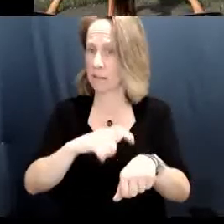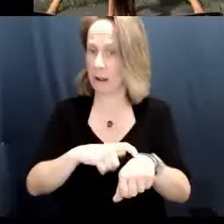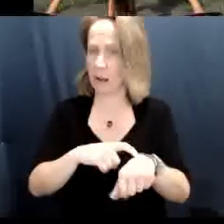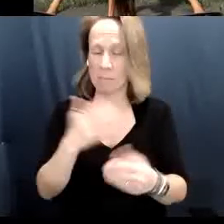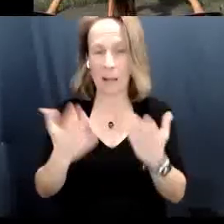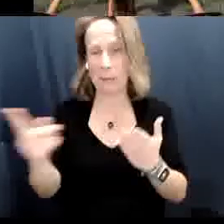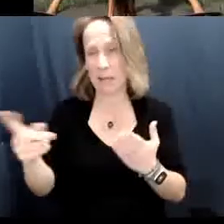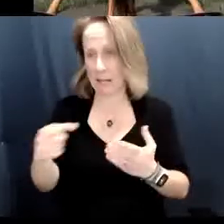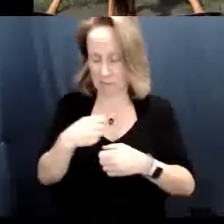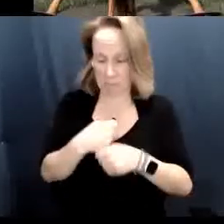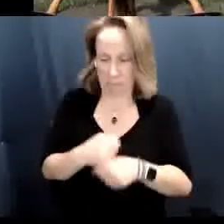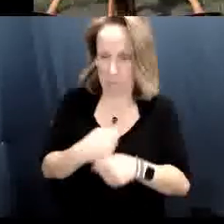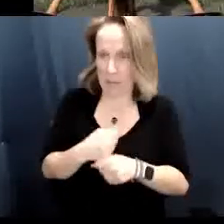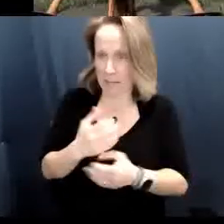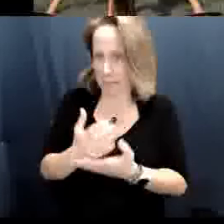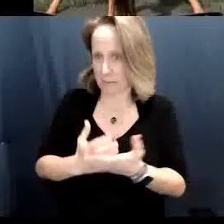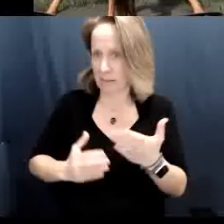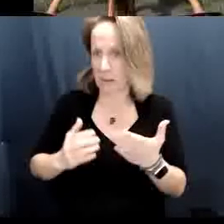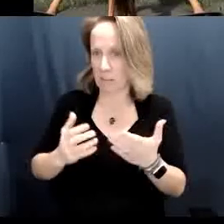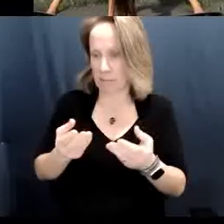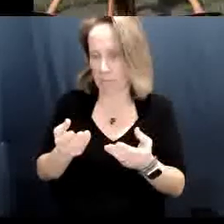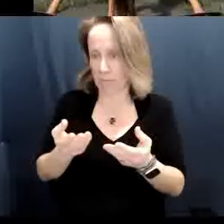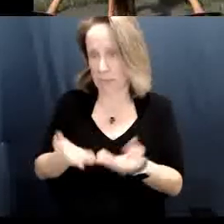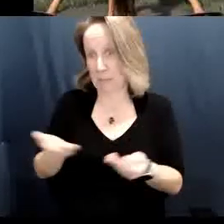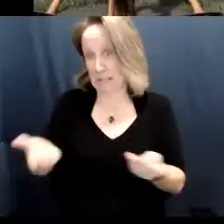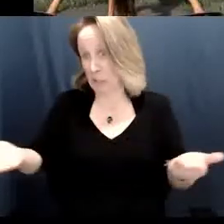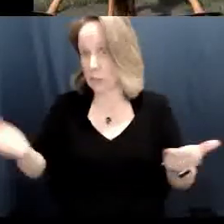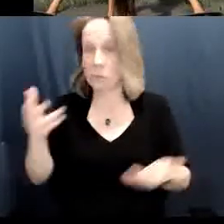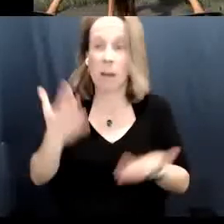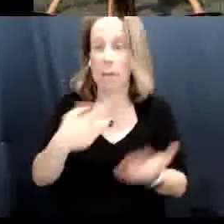materials, maybe they can do the childcare.